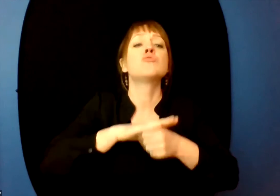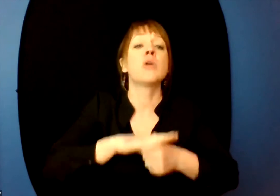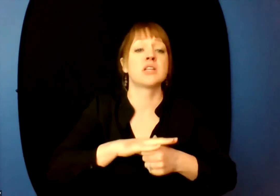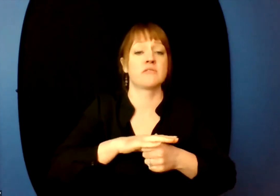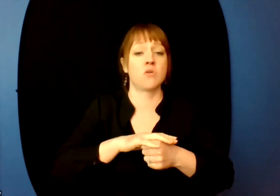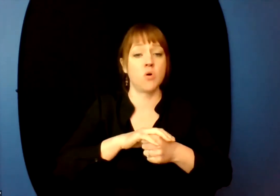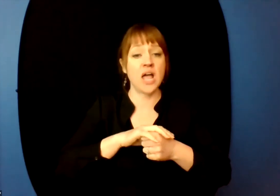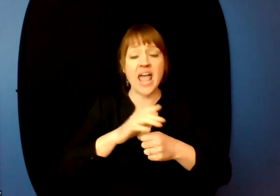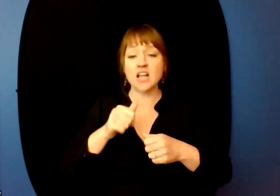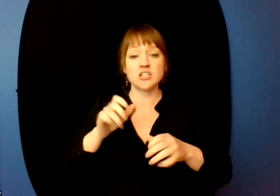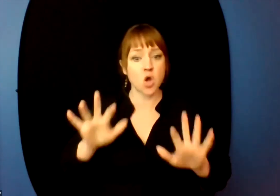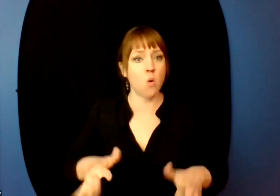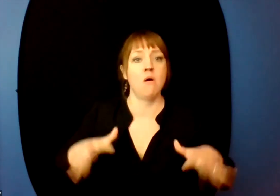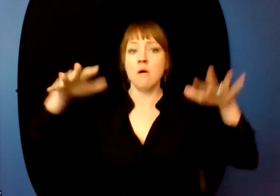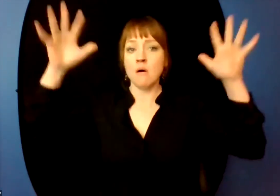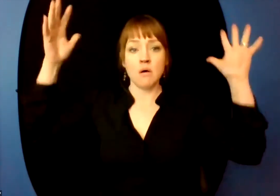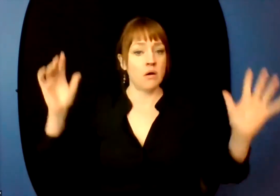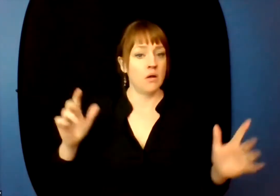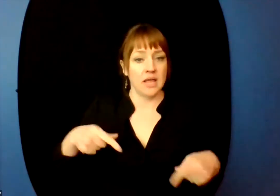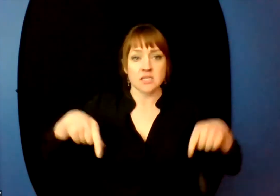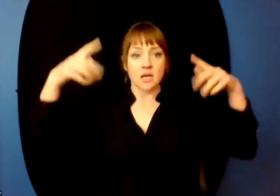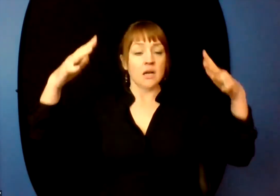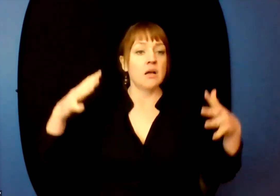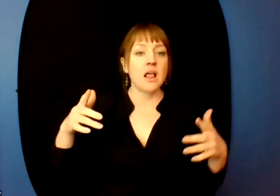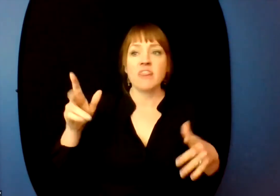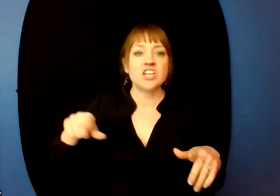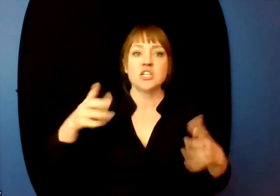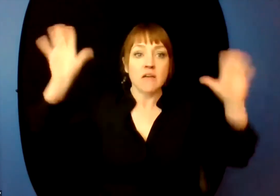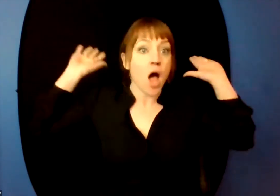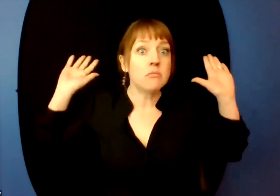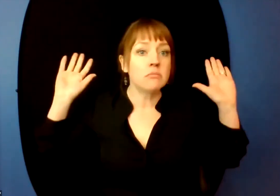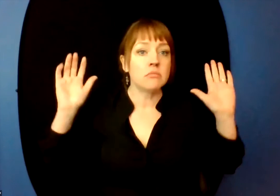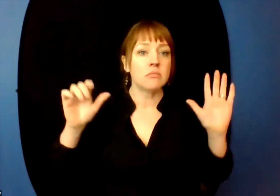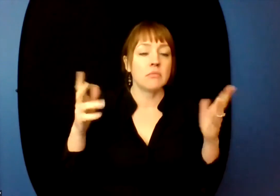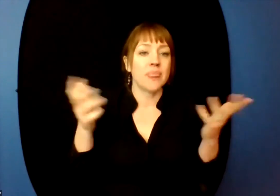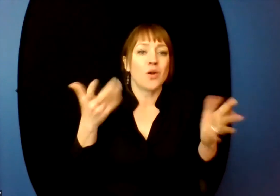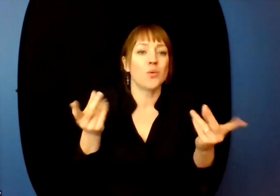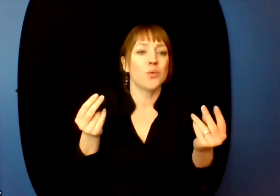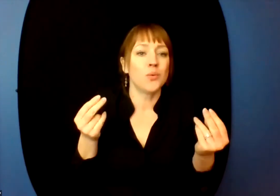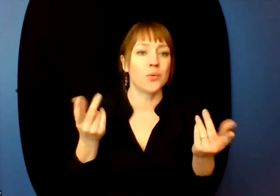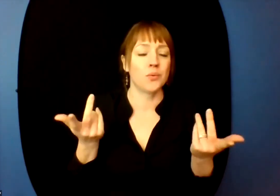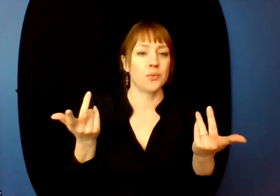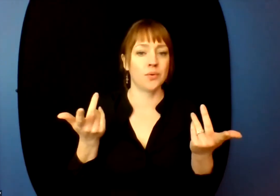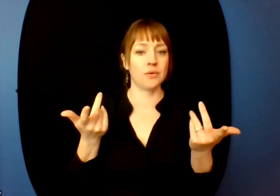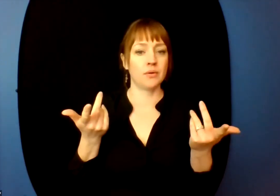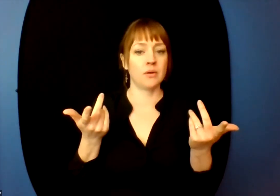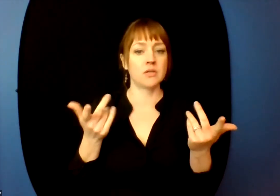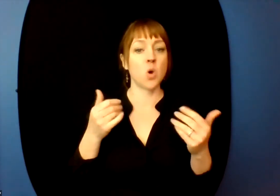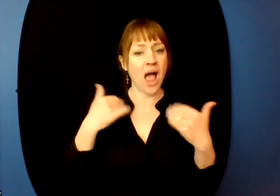of their control that they just sometimes want to give up, and they don't have the resources to fight it. So it can strip